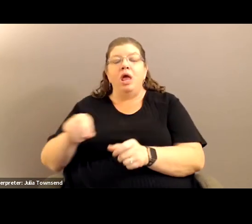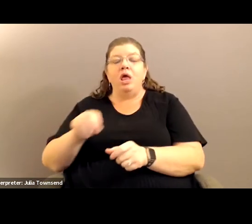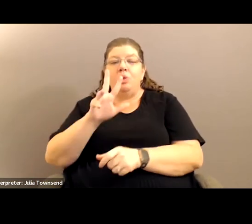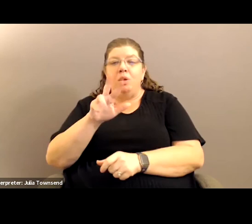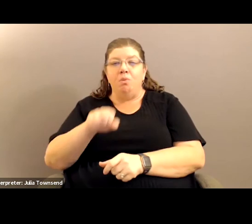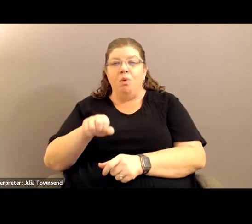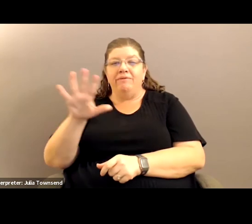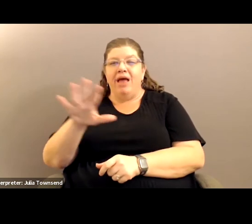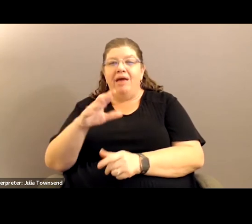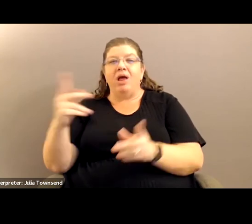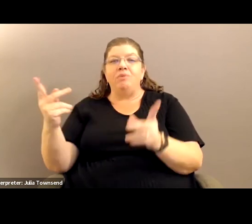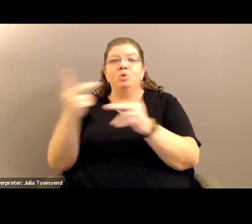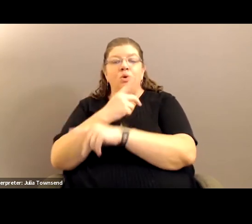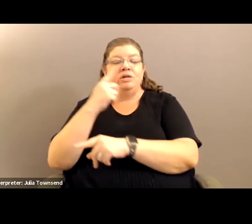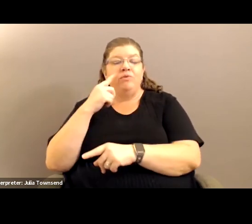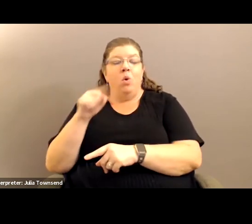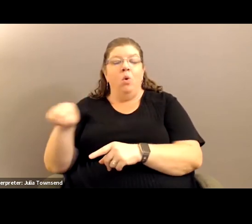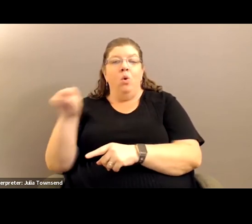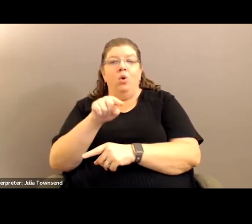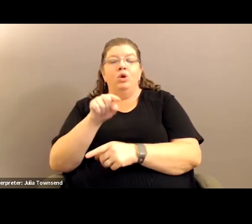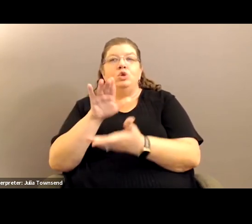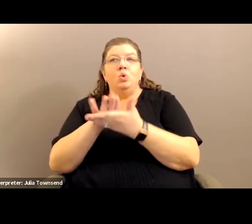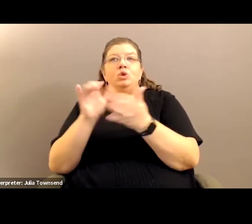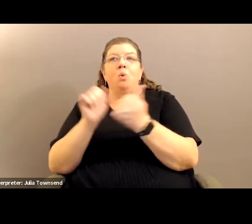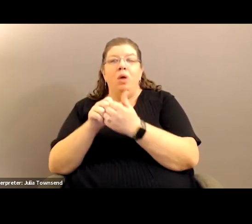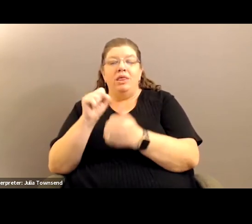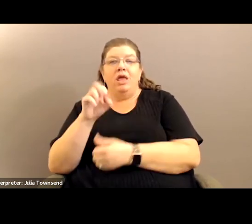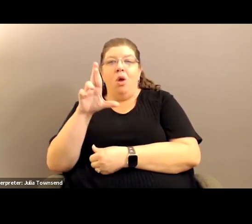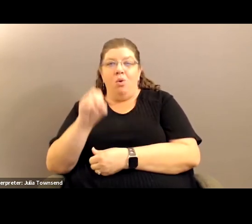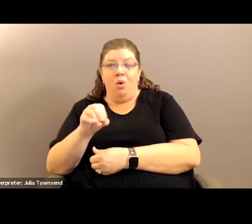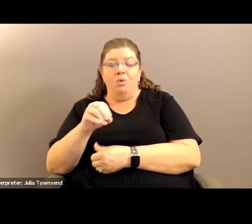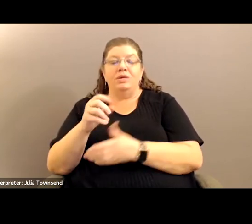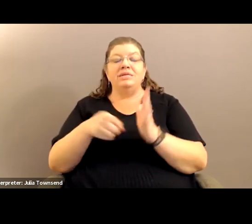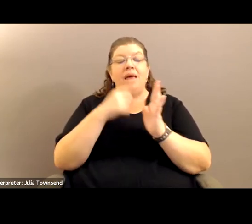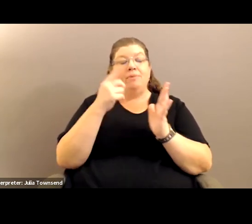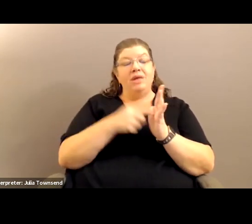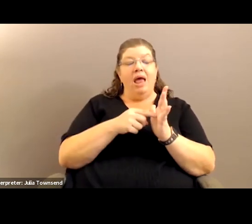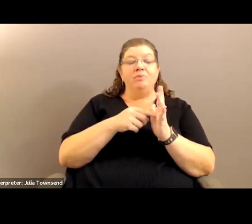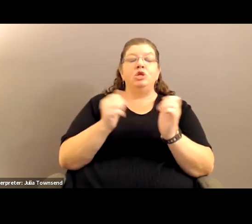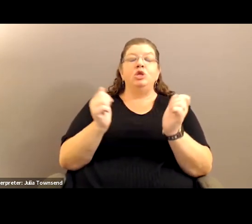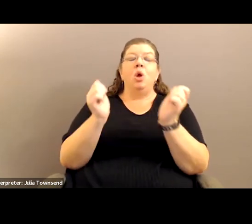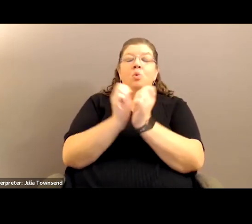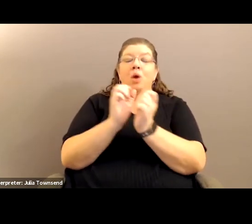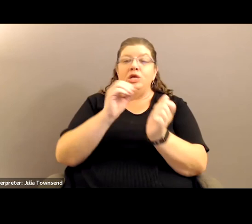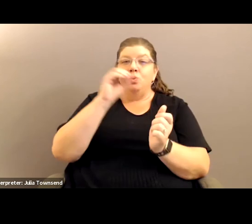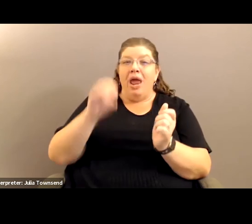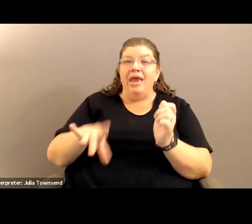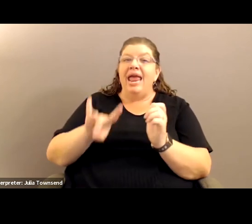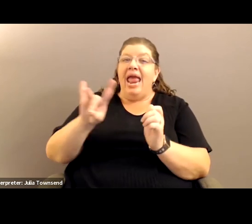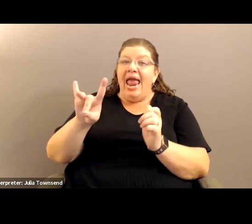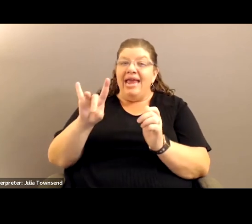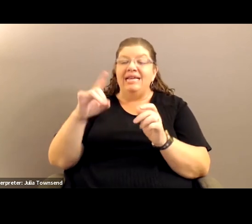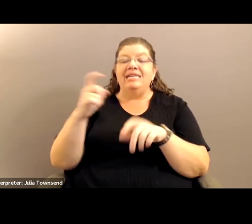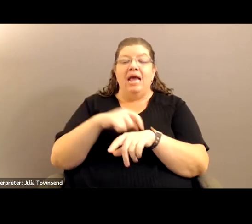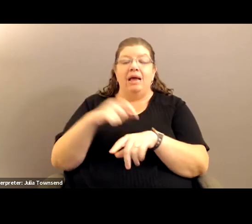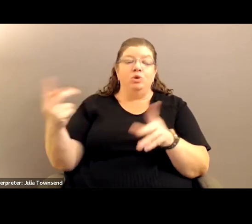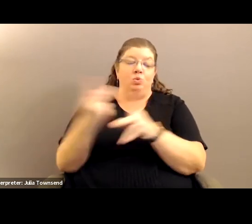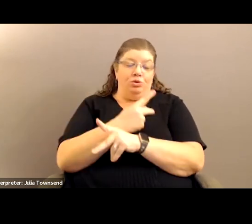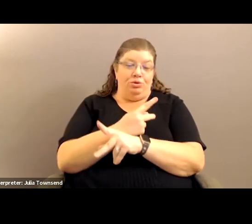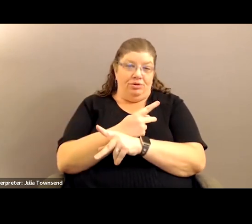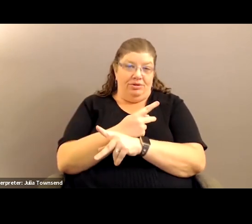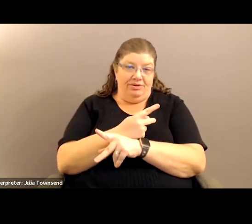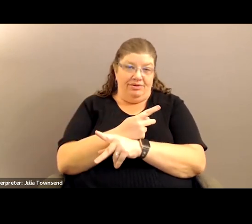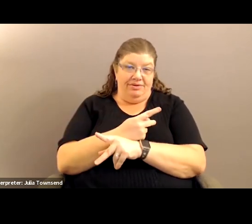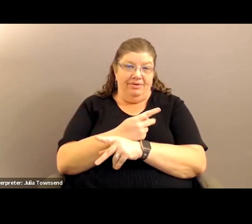sros and in some states the arrest rates are as much up as high as eight times the rate of scores without